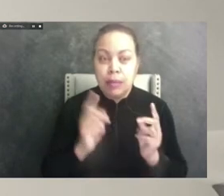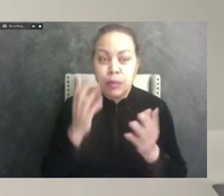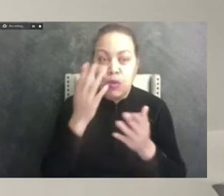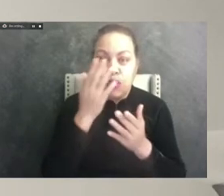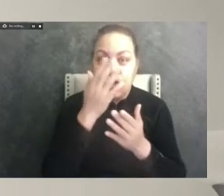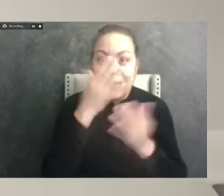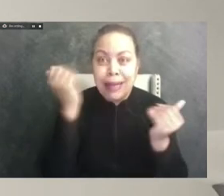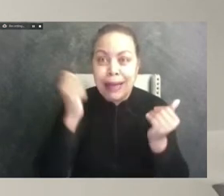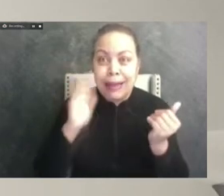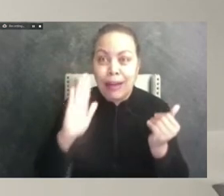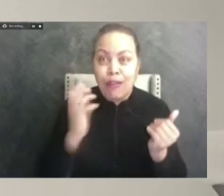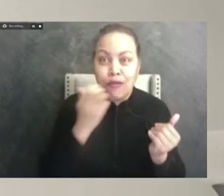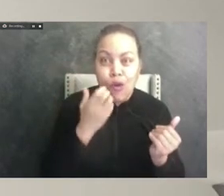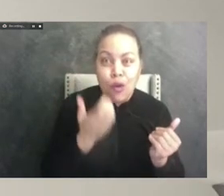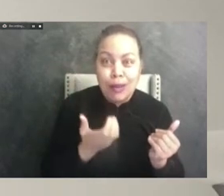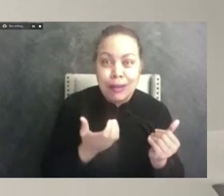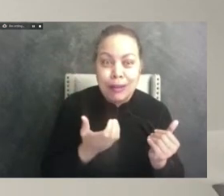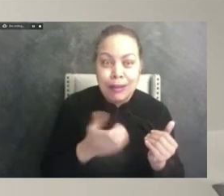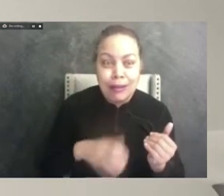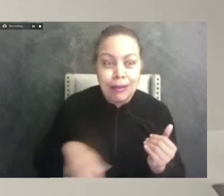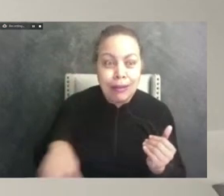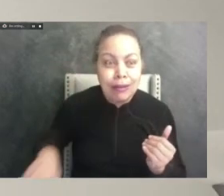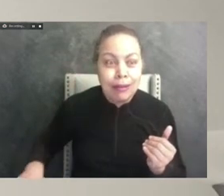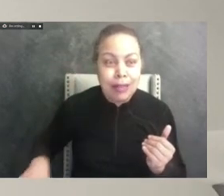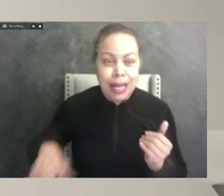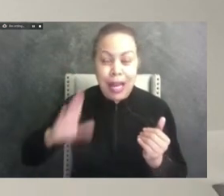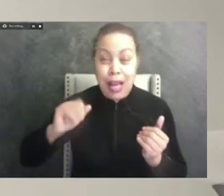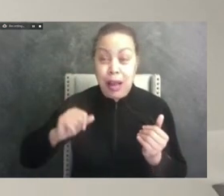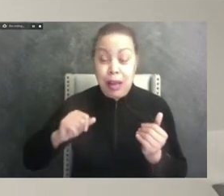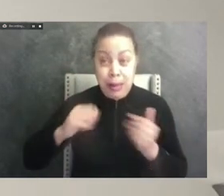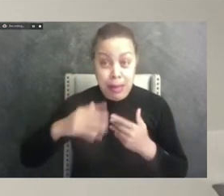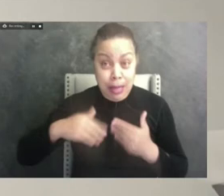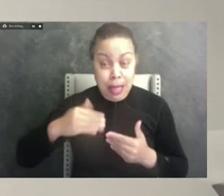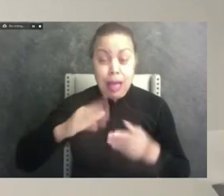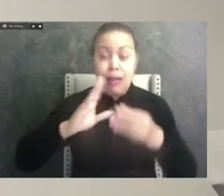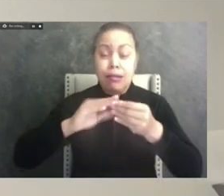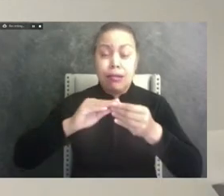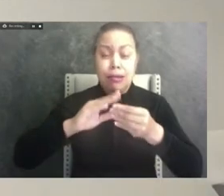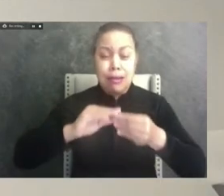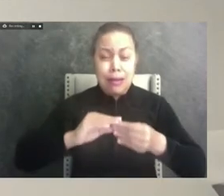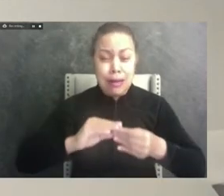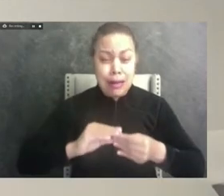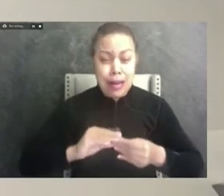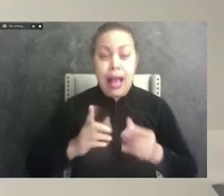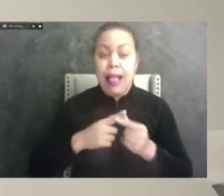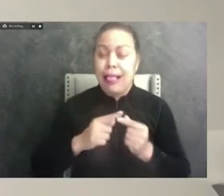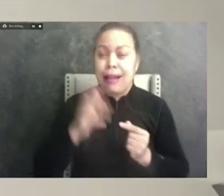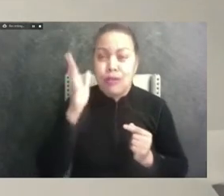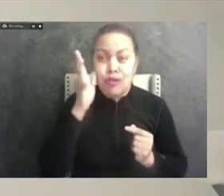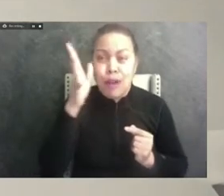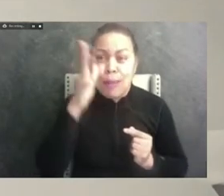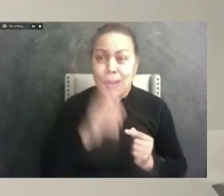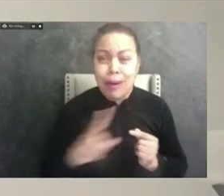cell phone in the nightclub. And by the fourth line of the sixth verse, the grandmother in the upstairs apartment had been cured of